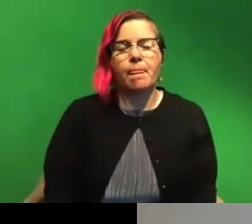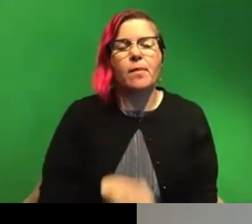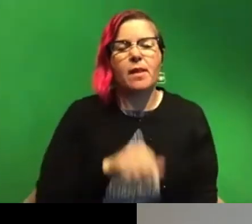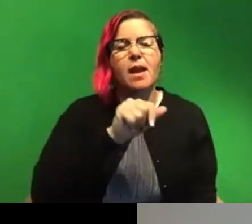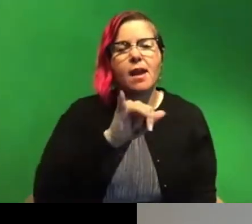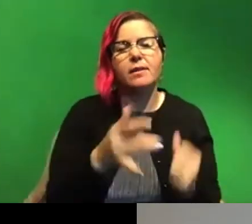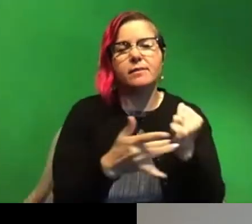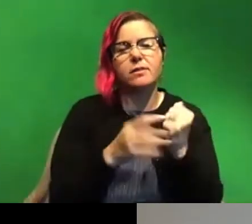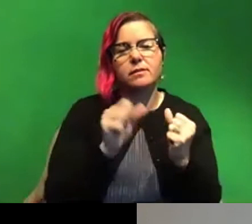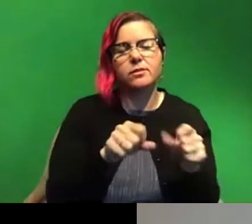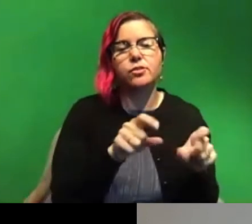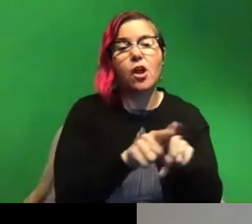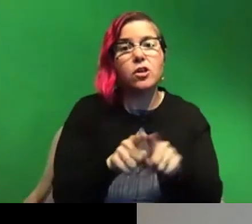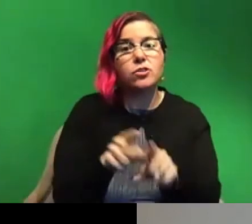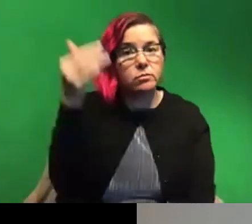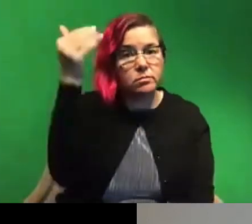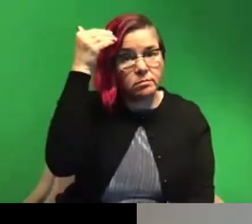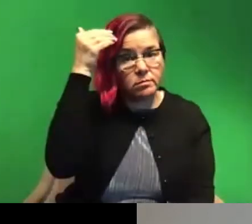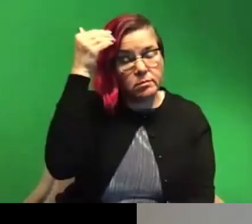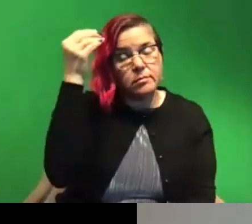technology that we should also be very aware of. And,